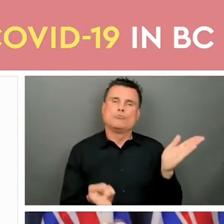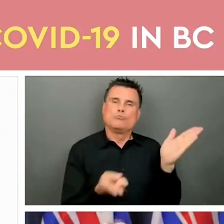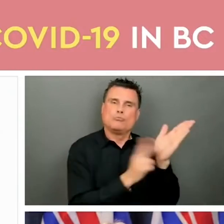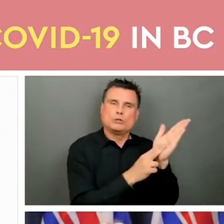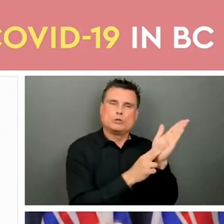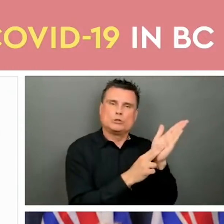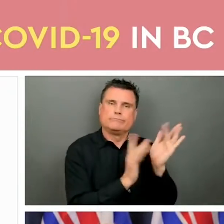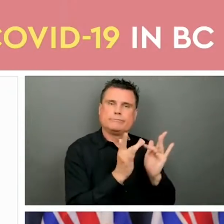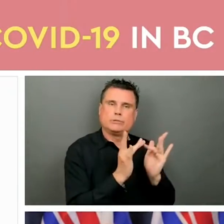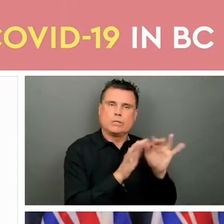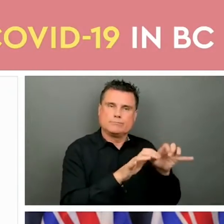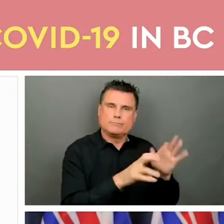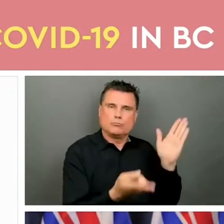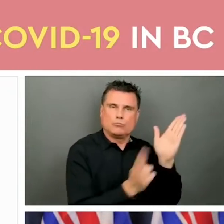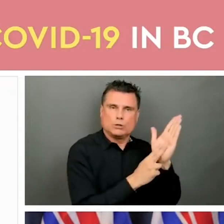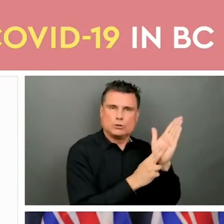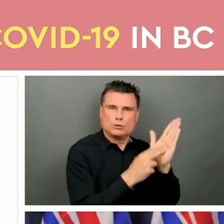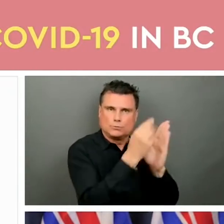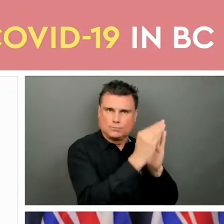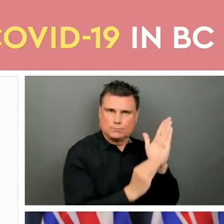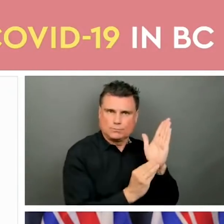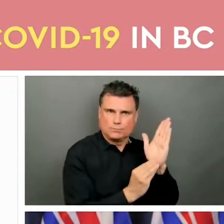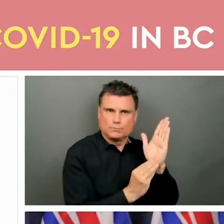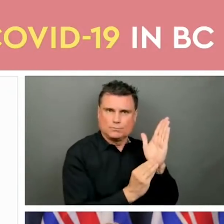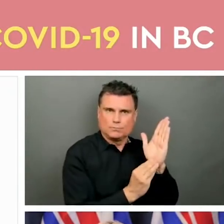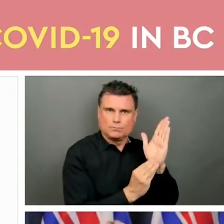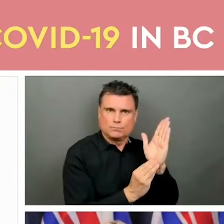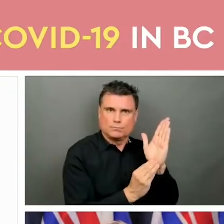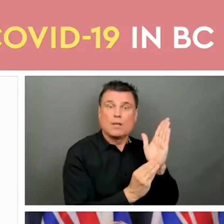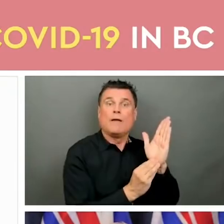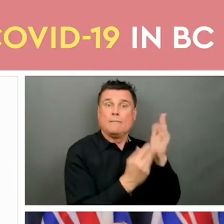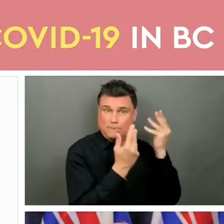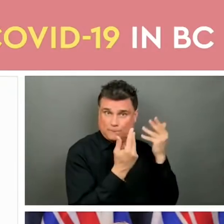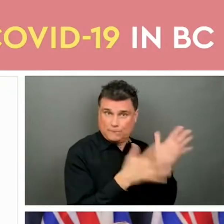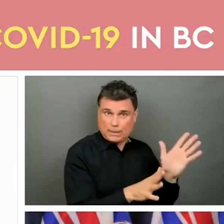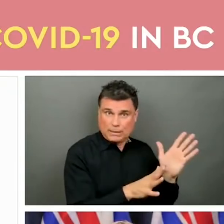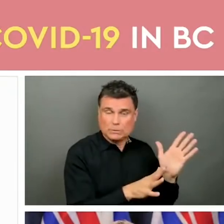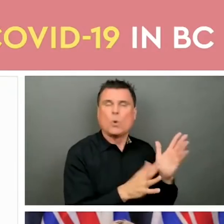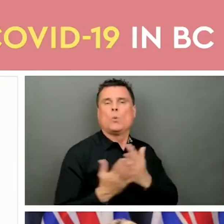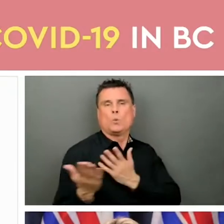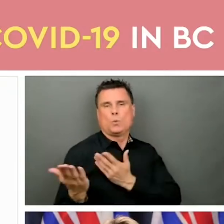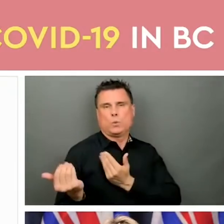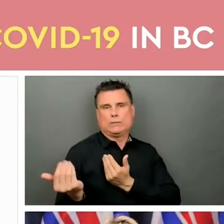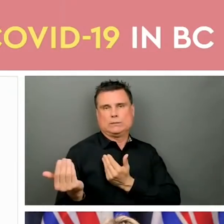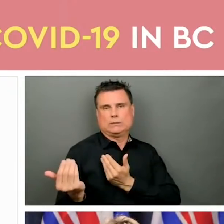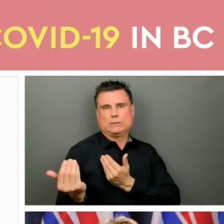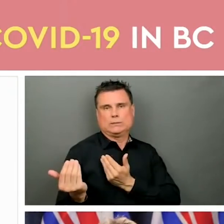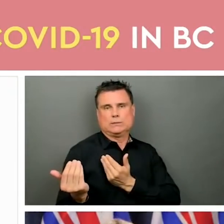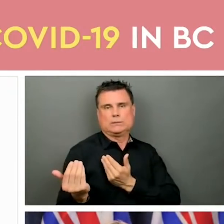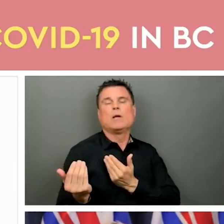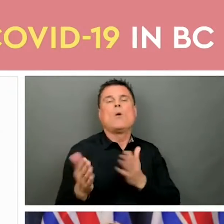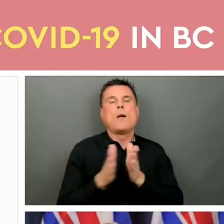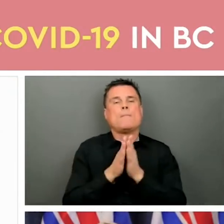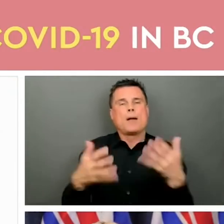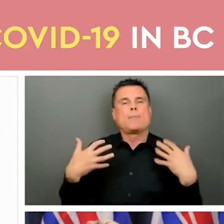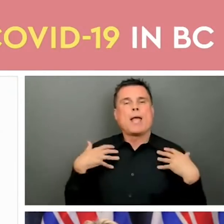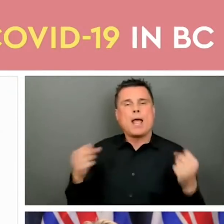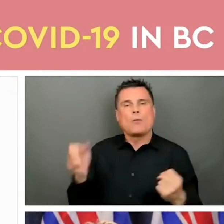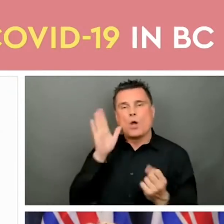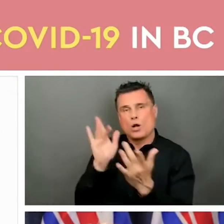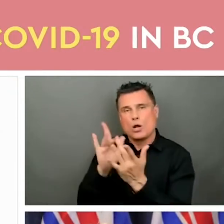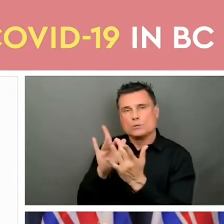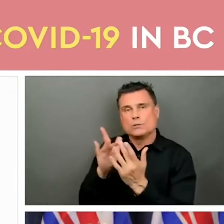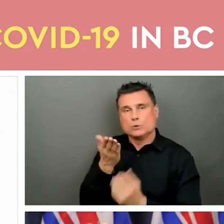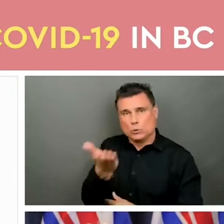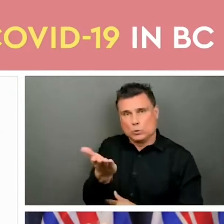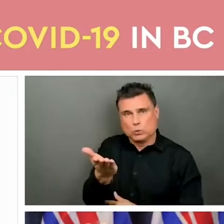soon as your age category comes up. And we have been immunizing 240 to 260,000 people